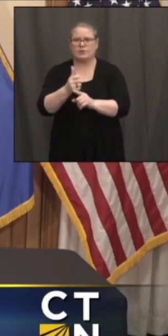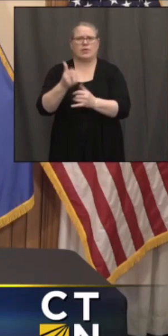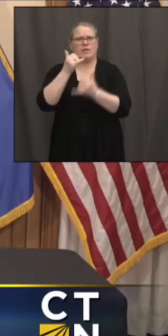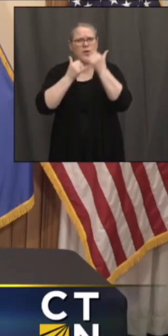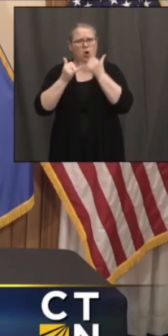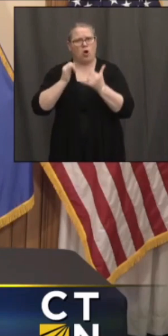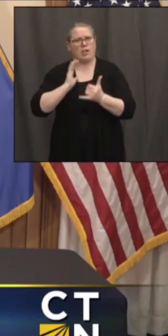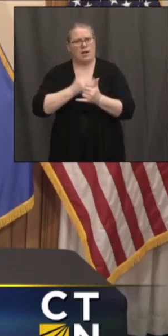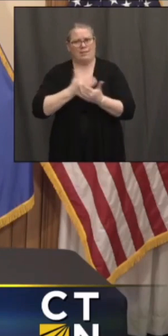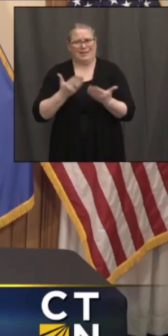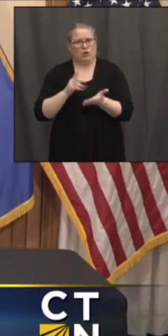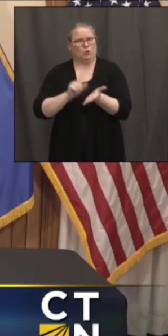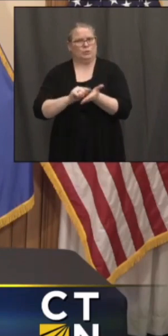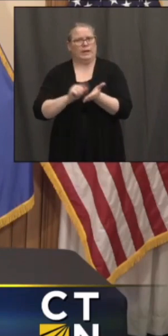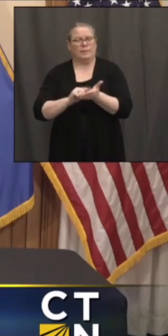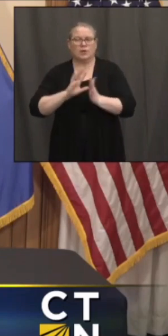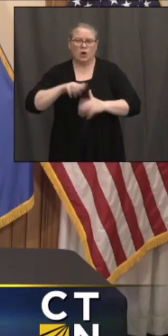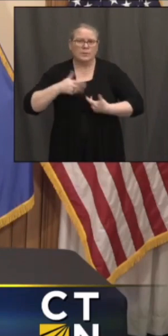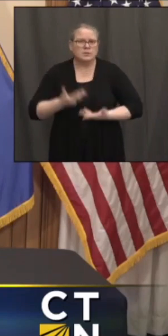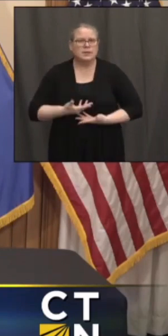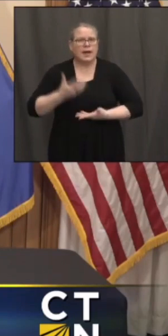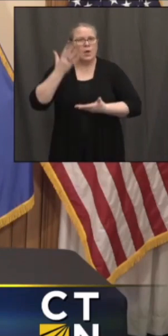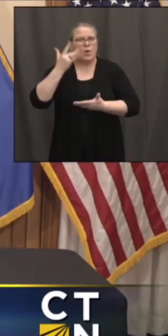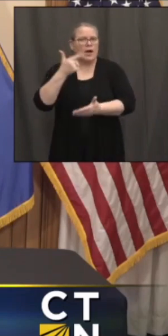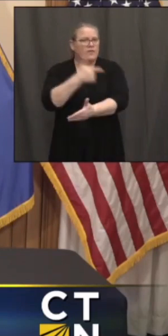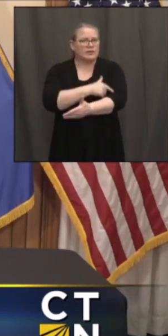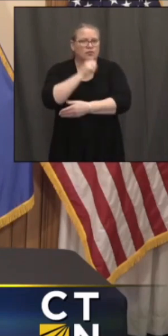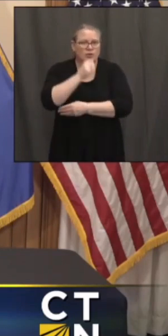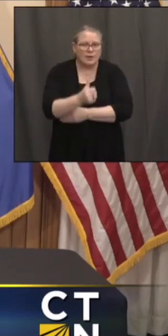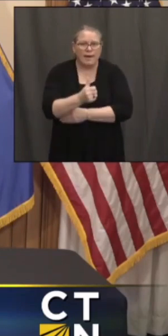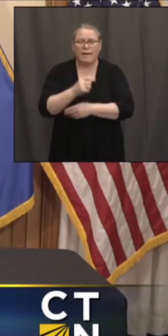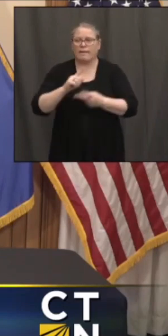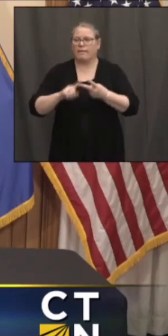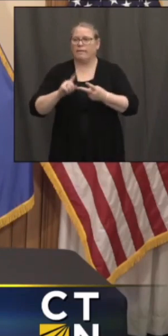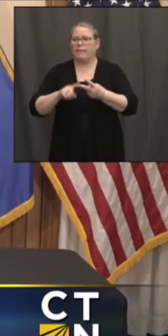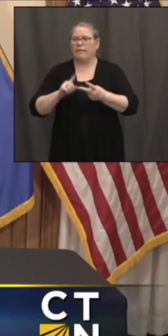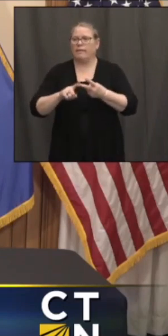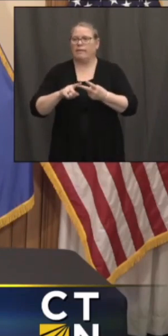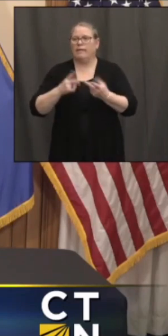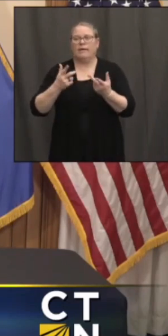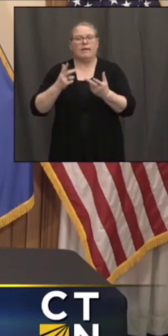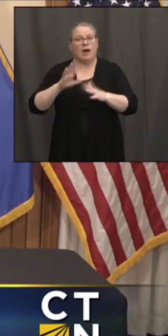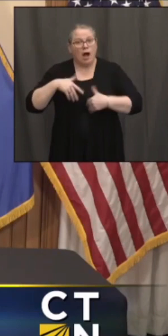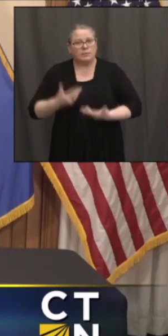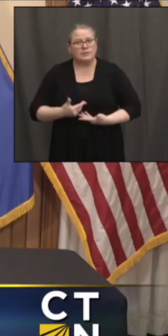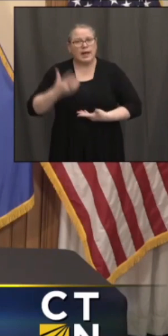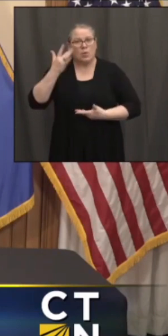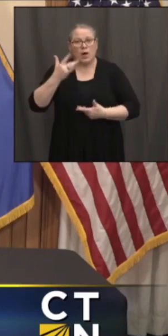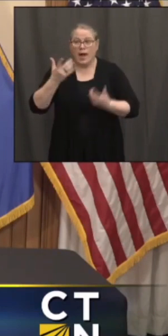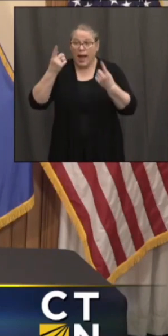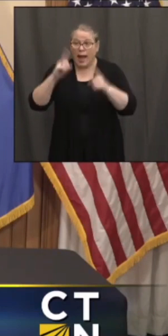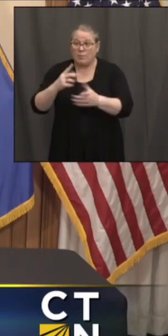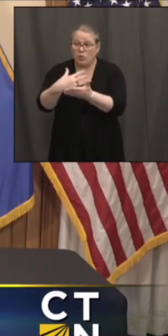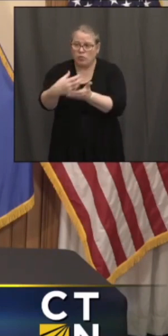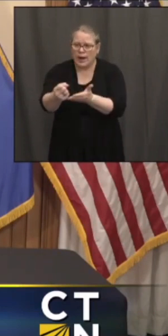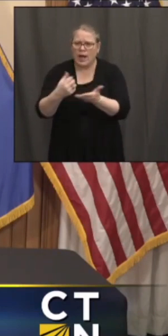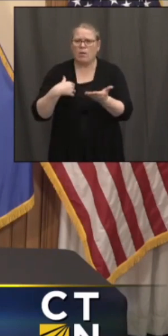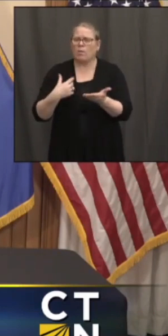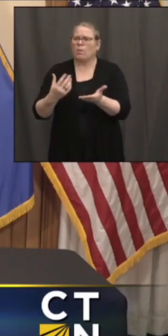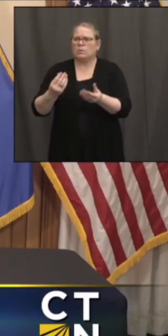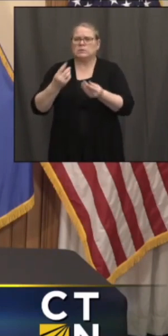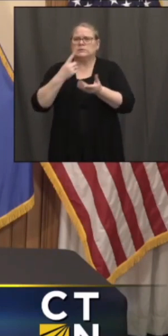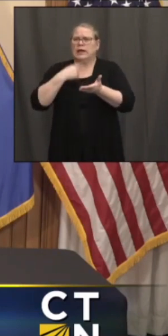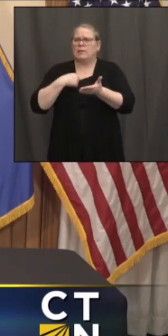getting the vaccination, and then they were upset because apparently they weren't given another appointment. One, can you tell us the